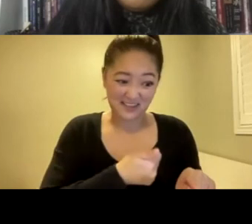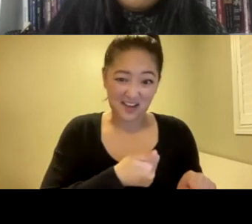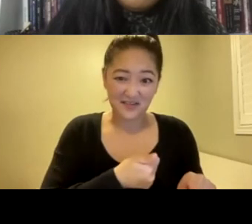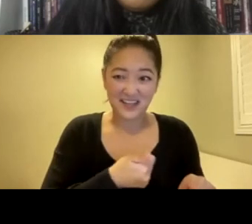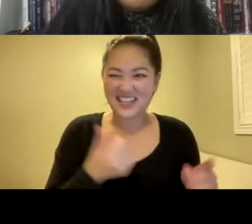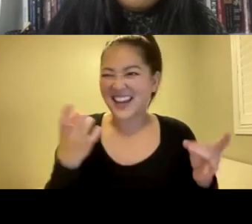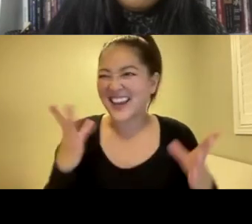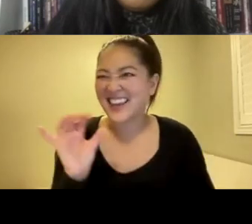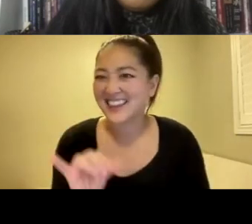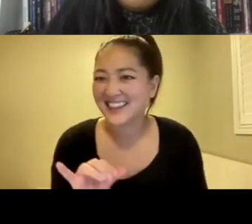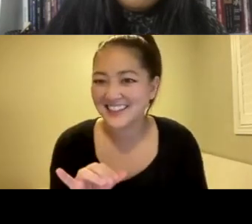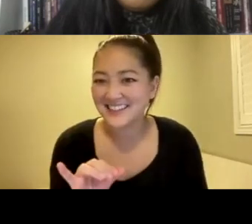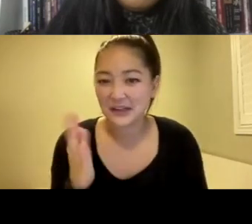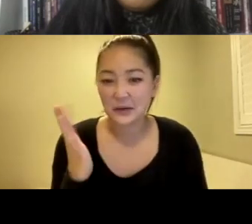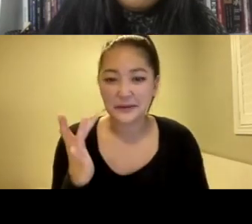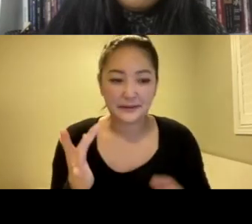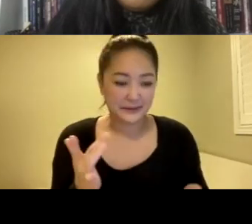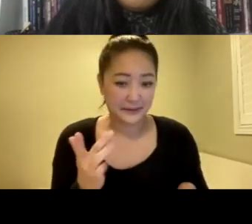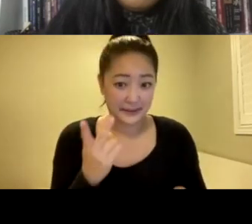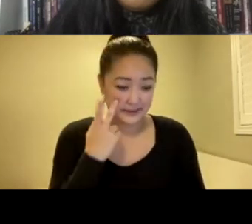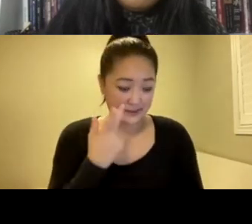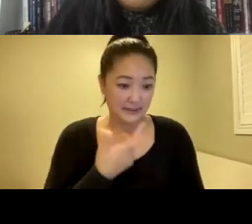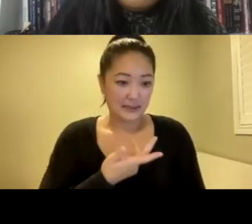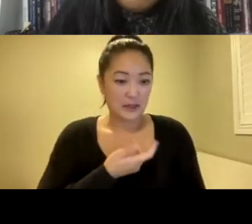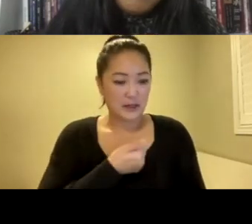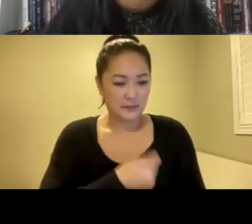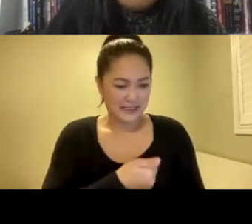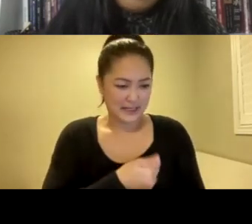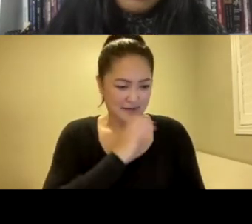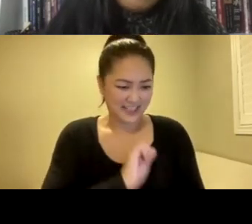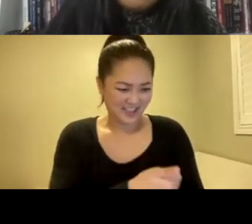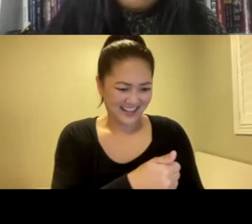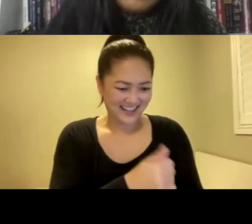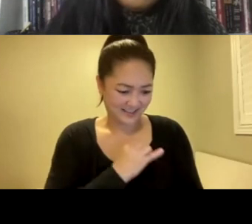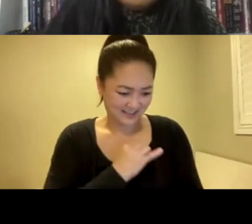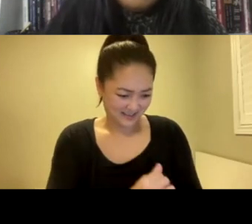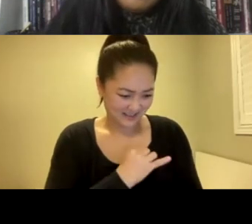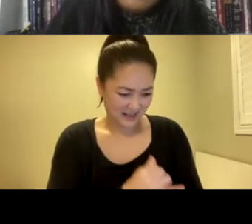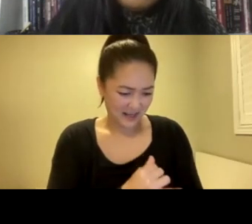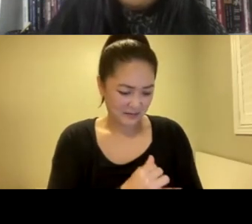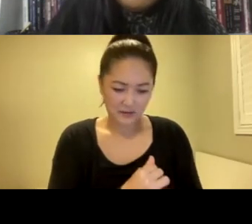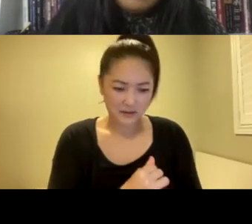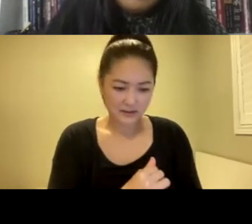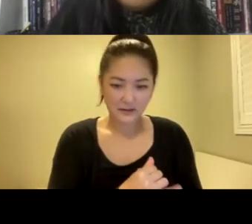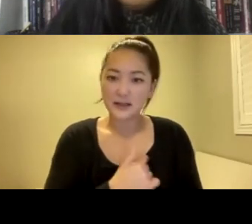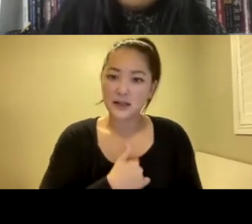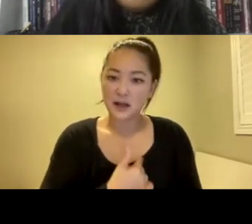because I could see myself, my 10-year-old self, working through that, and it made me really sad actually for a while,